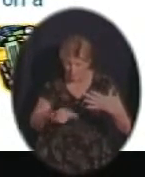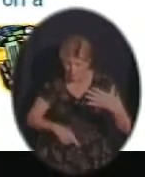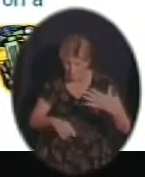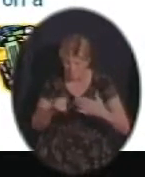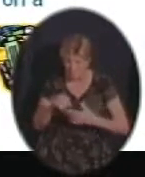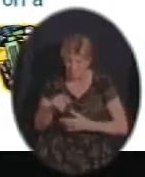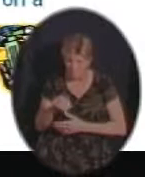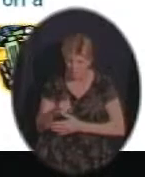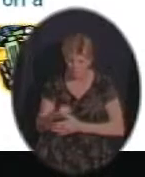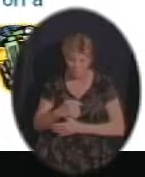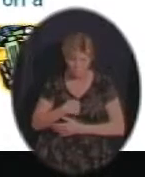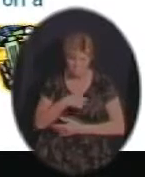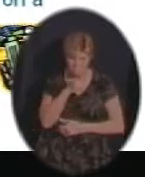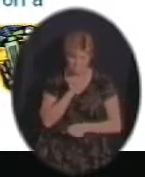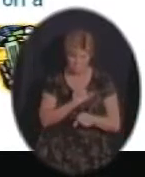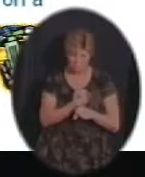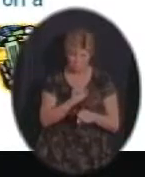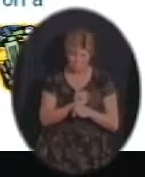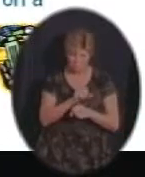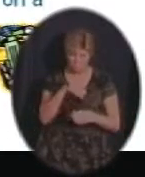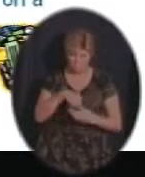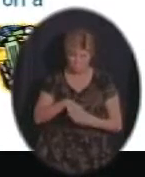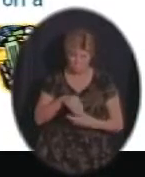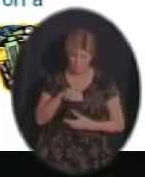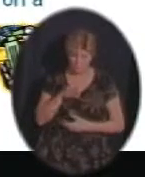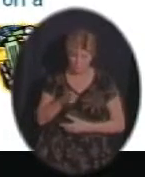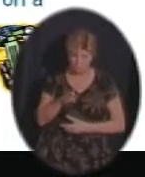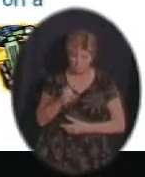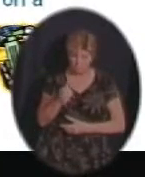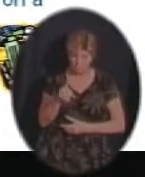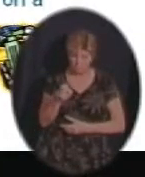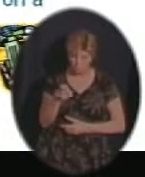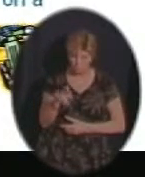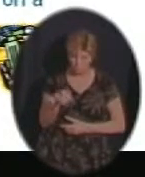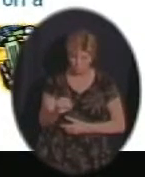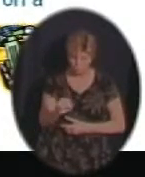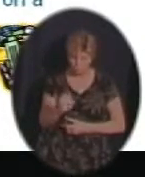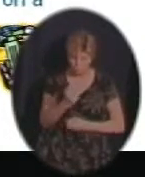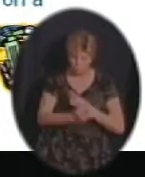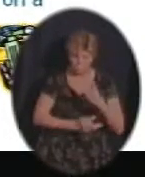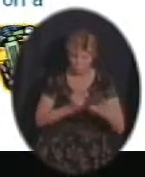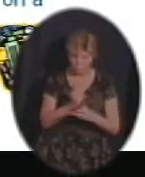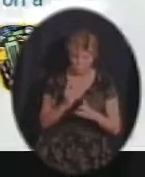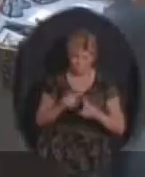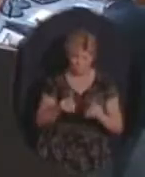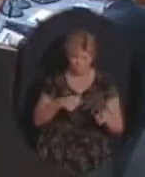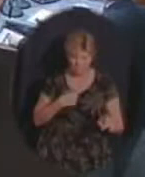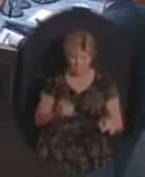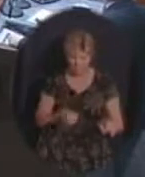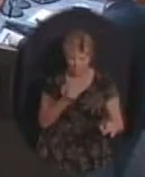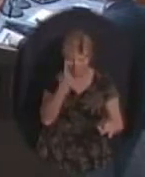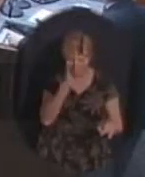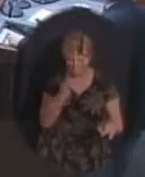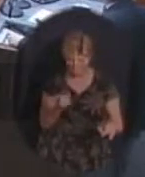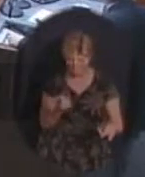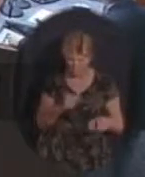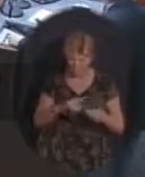so make that very clear. Understand a little bit about fees and commissions. It's my understanding